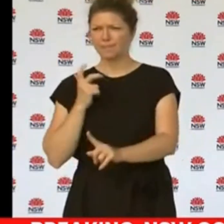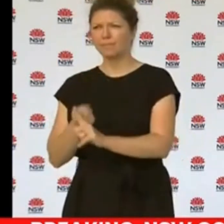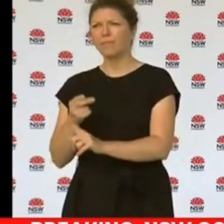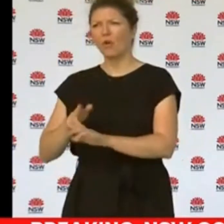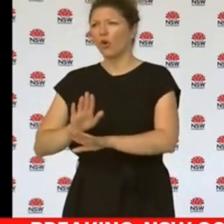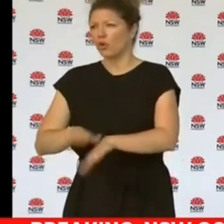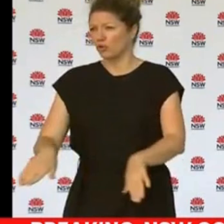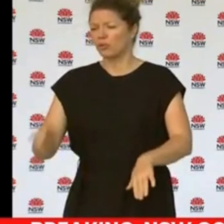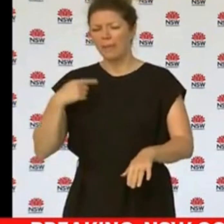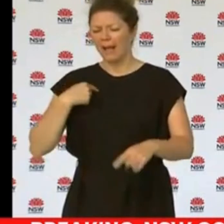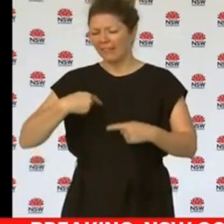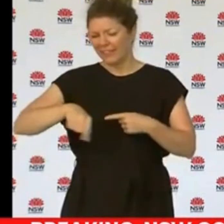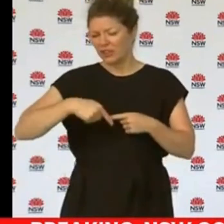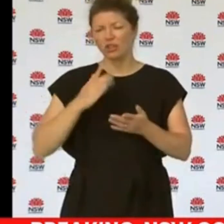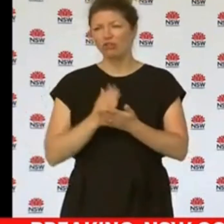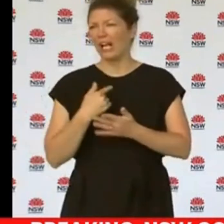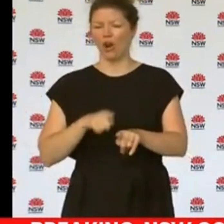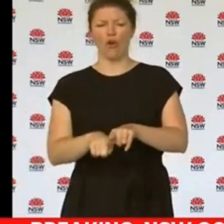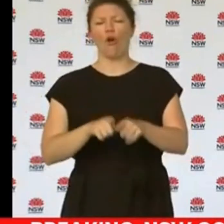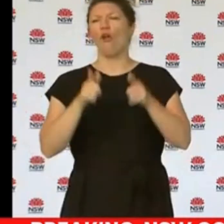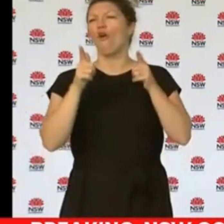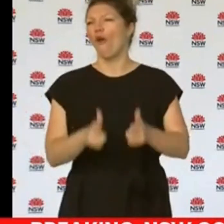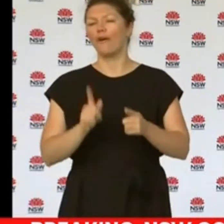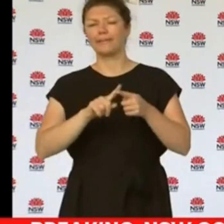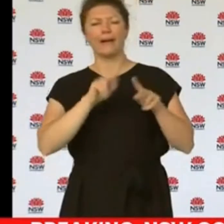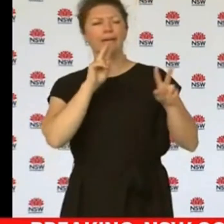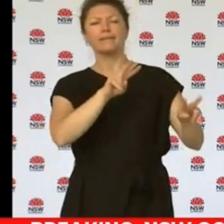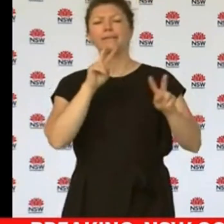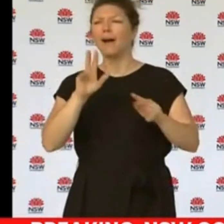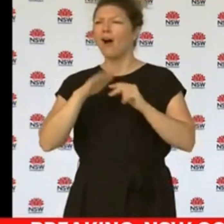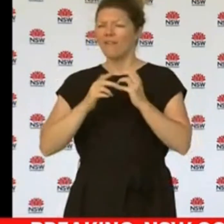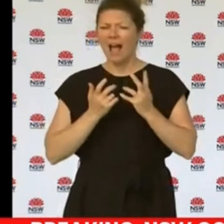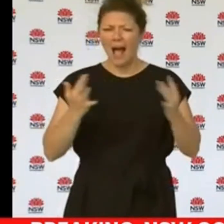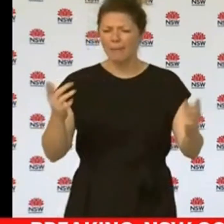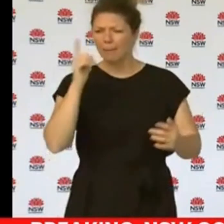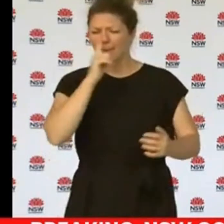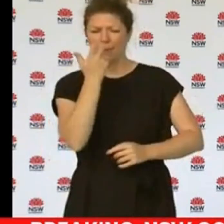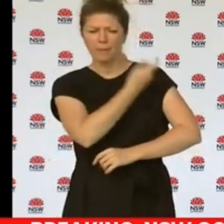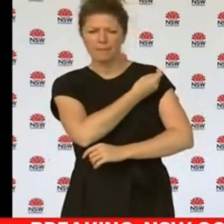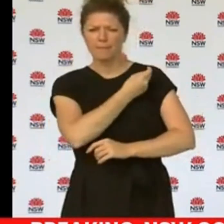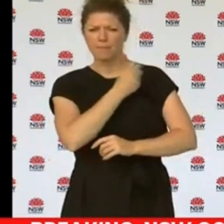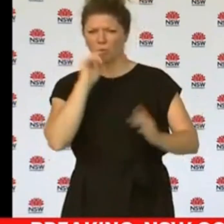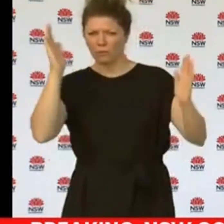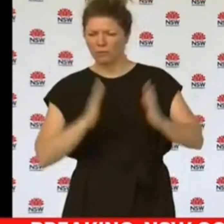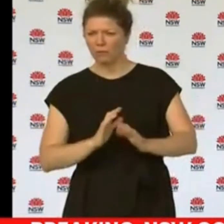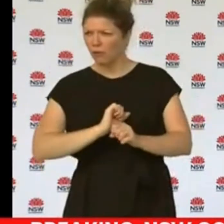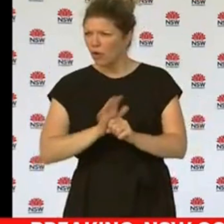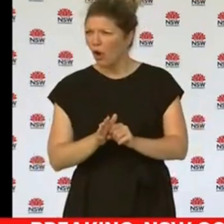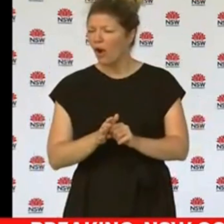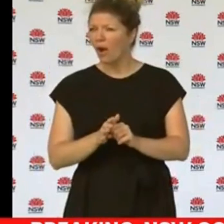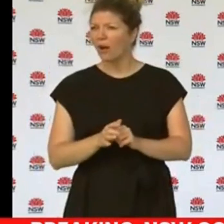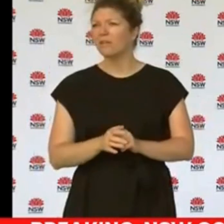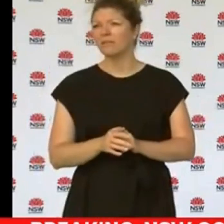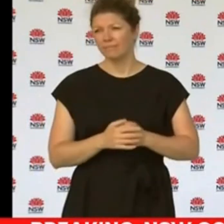children. So there is much to learn in 2021 about the population impact of COVID in a time